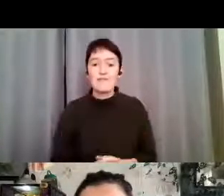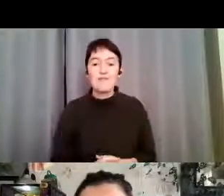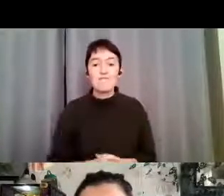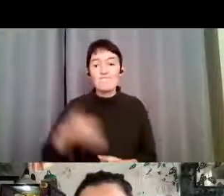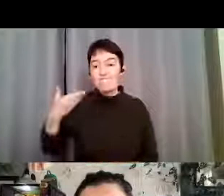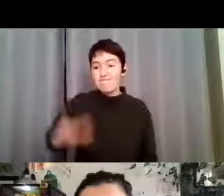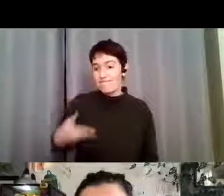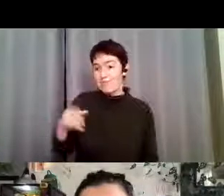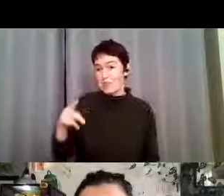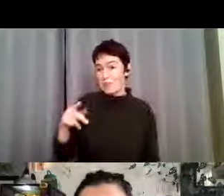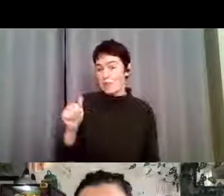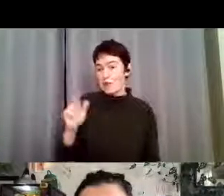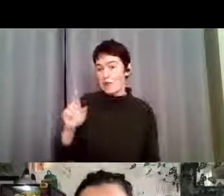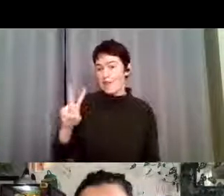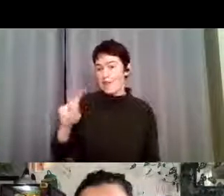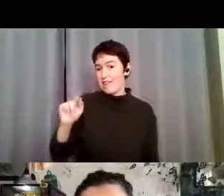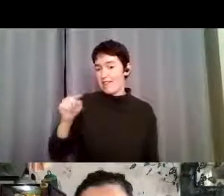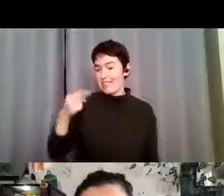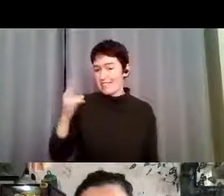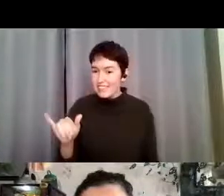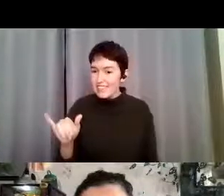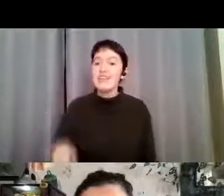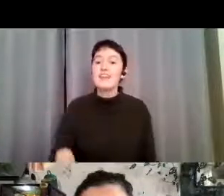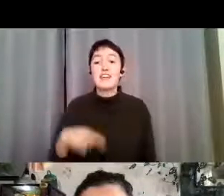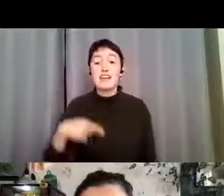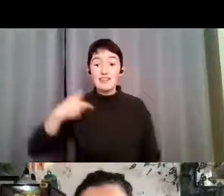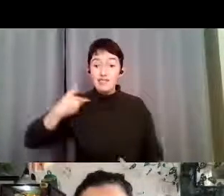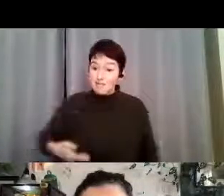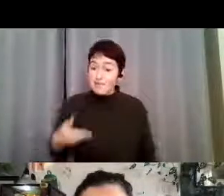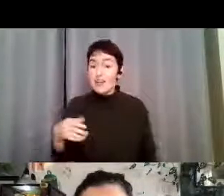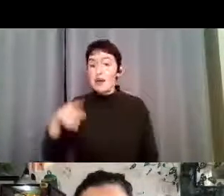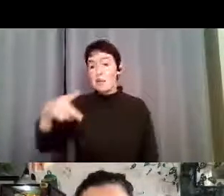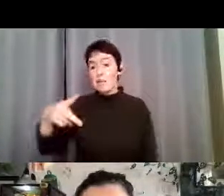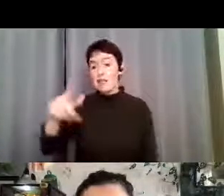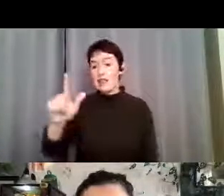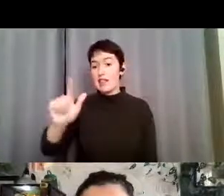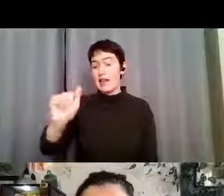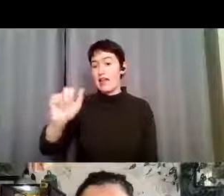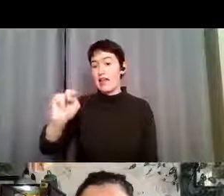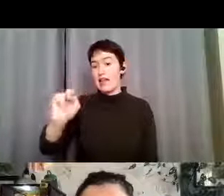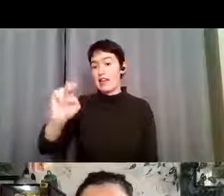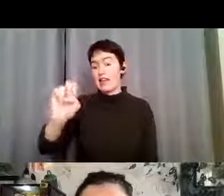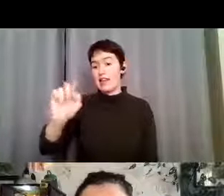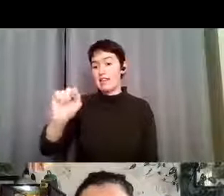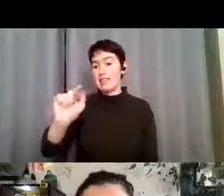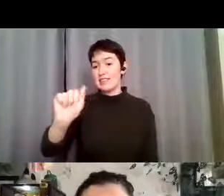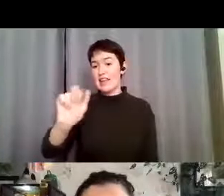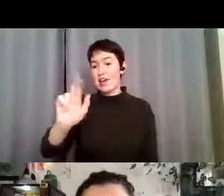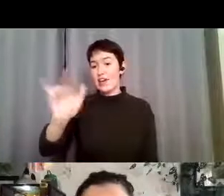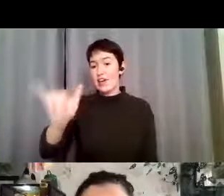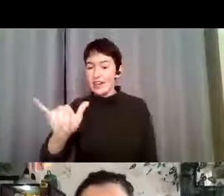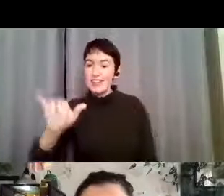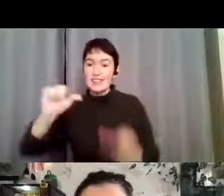as Sarah mentioned, and I am a planetary scientist. So here's a picture of me being a